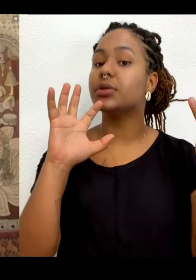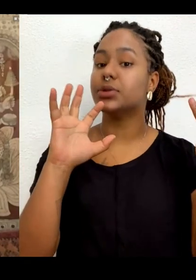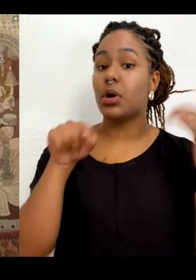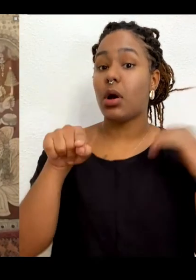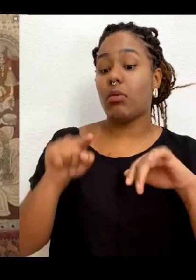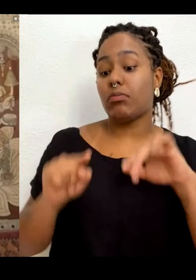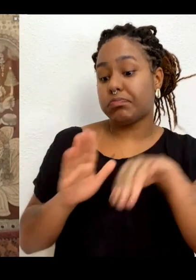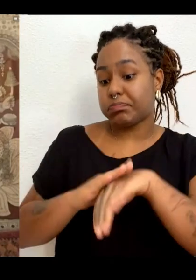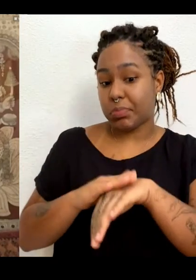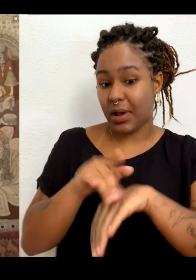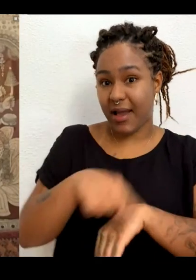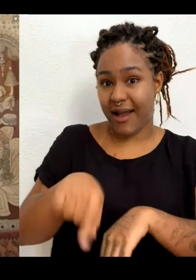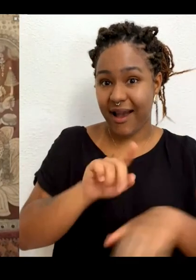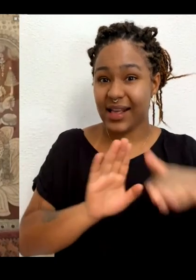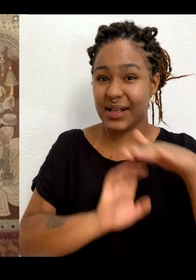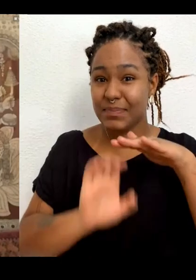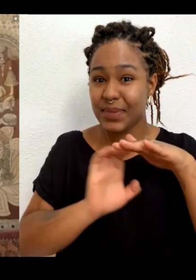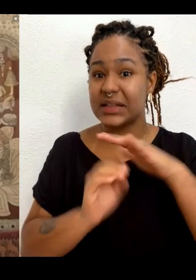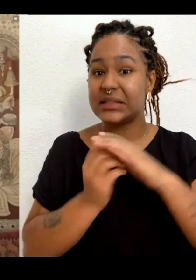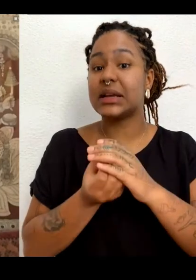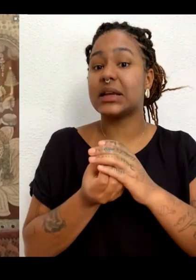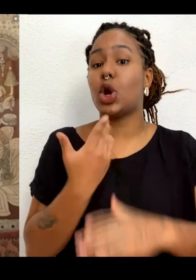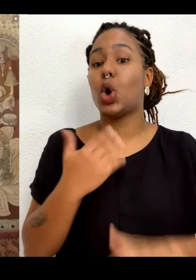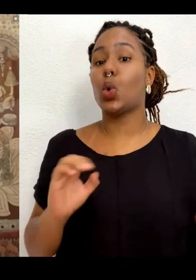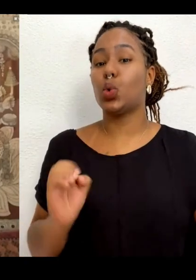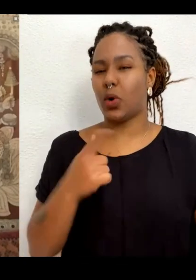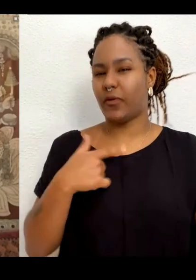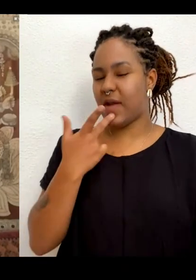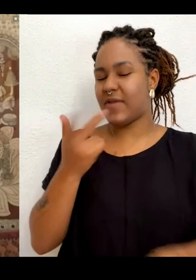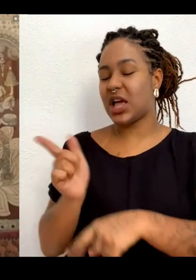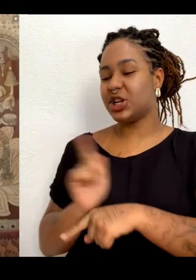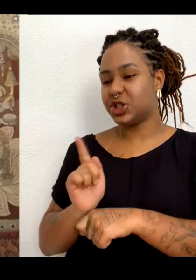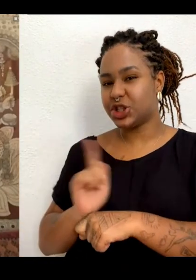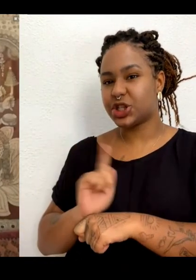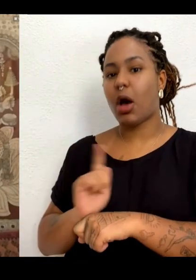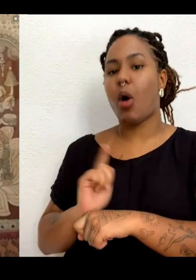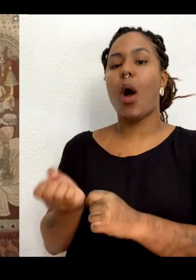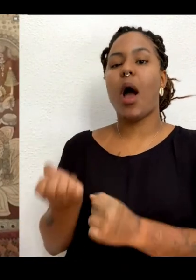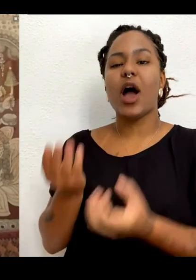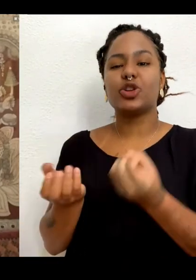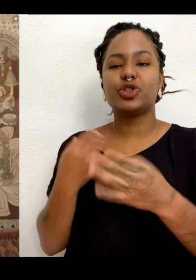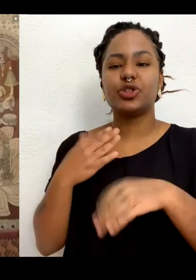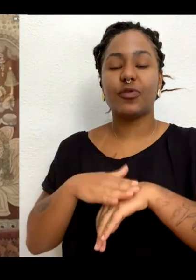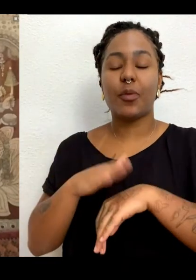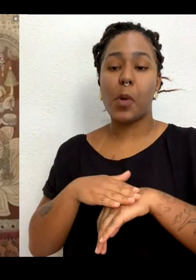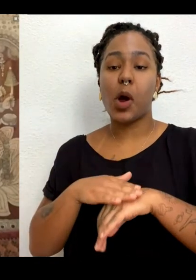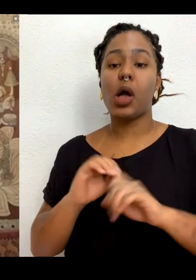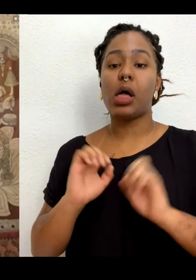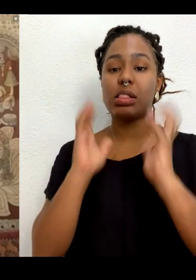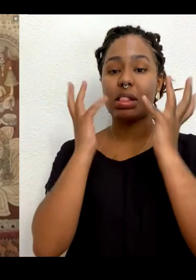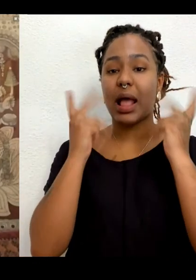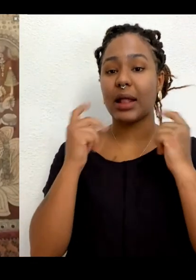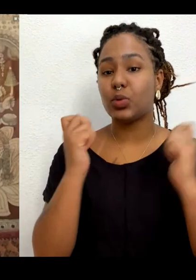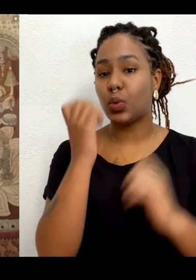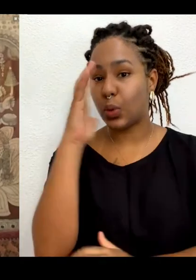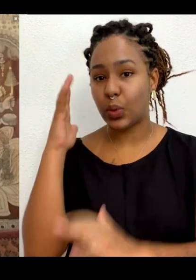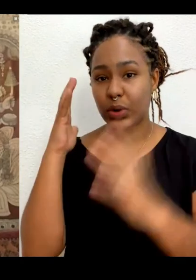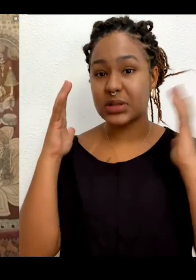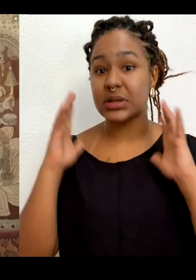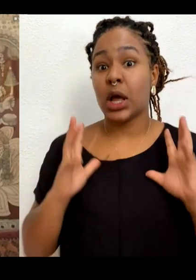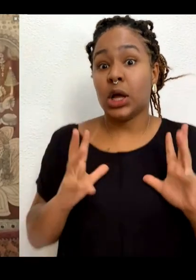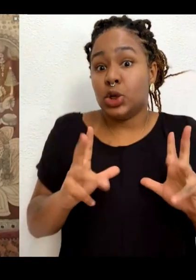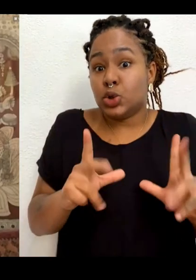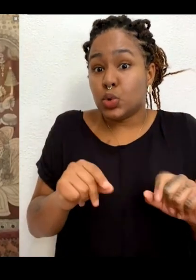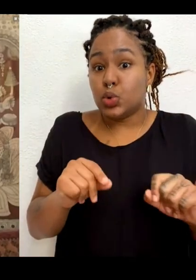and basically they're saying if we could turn all of the natural resources of the planet into Financial assets on Wall Street